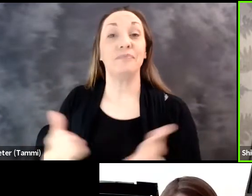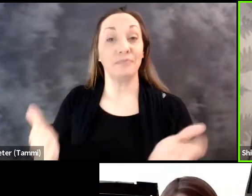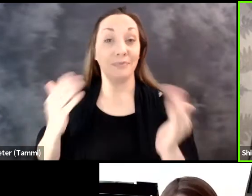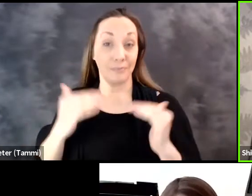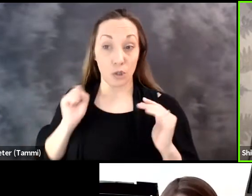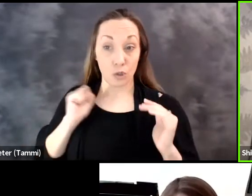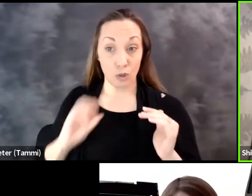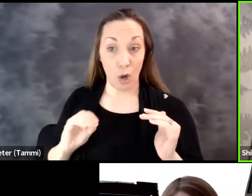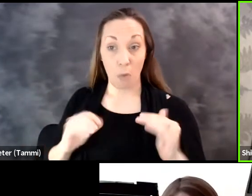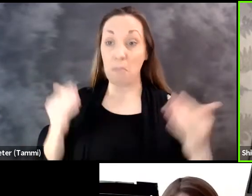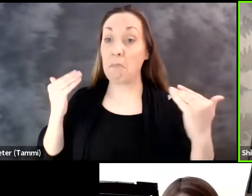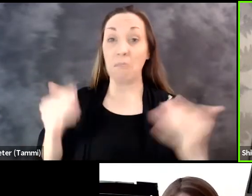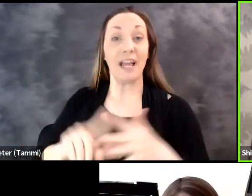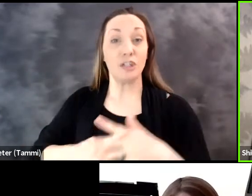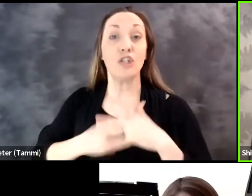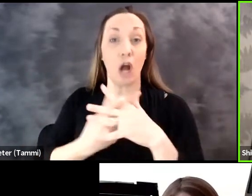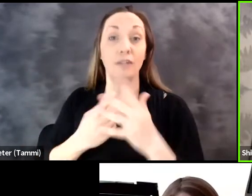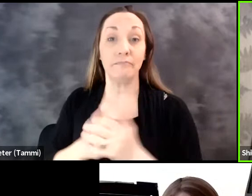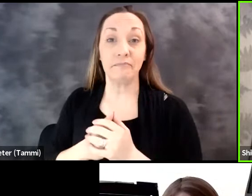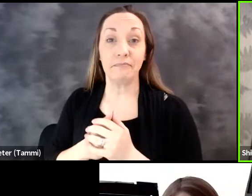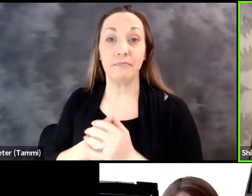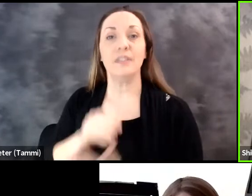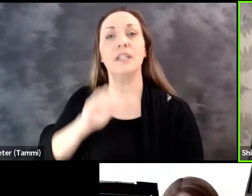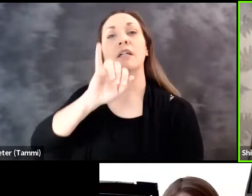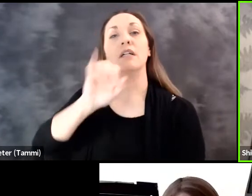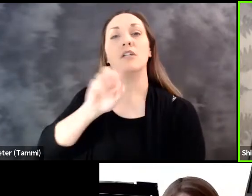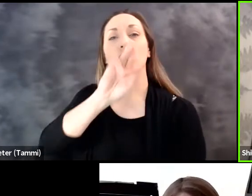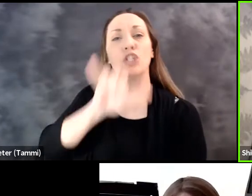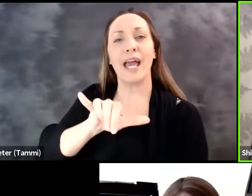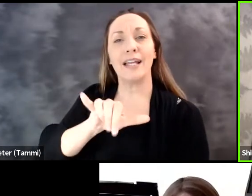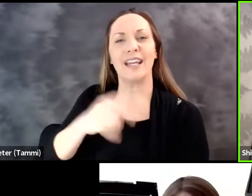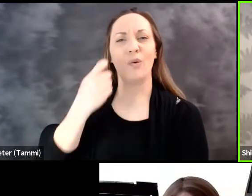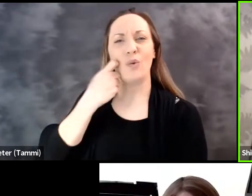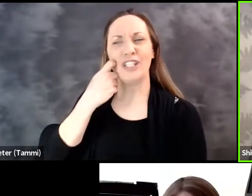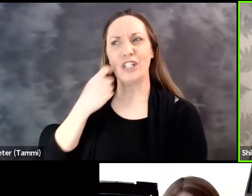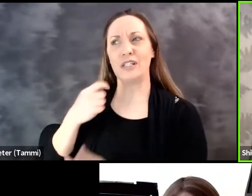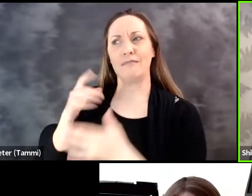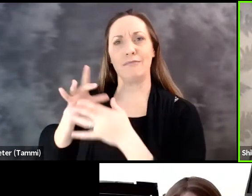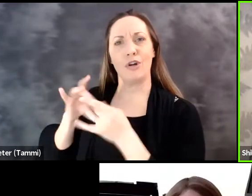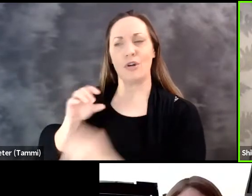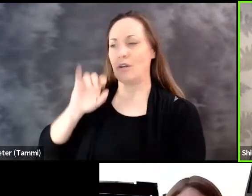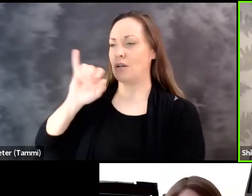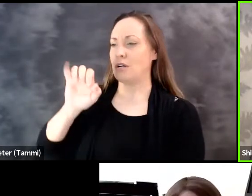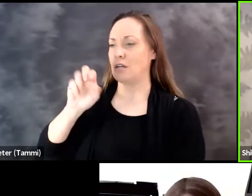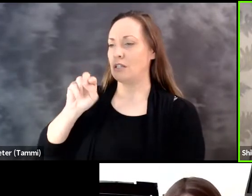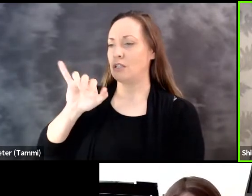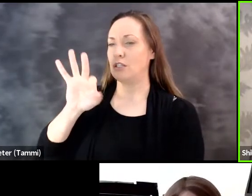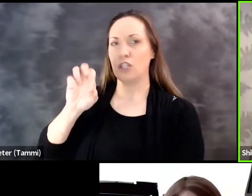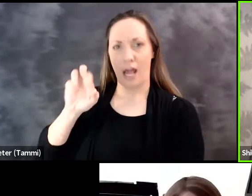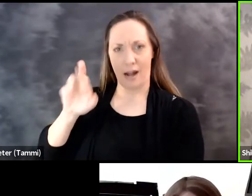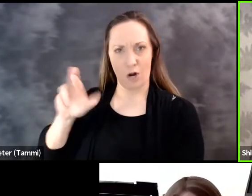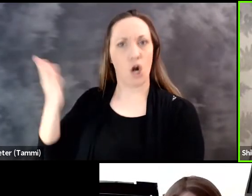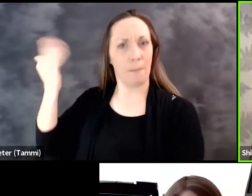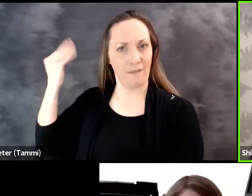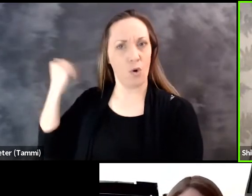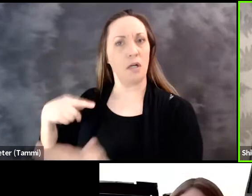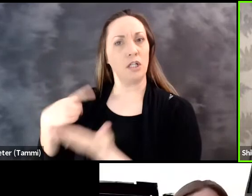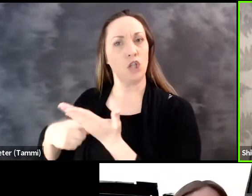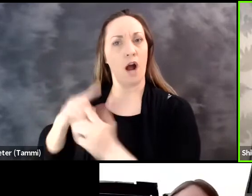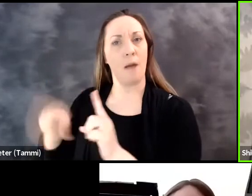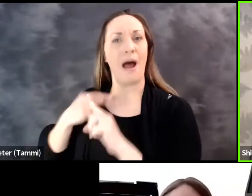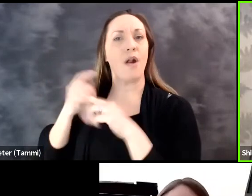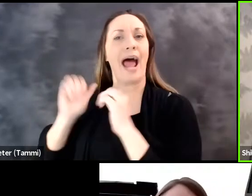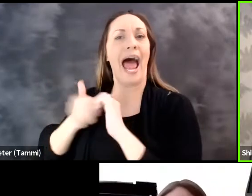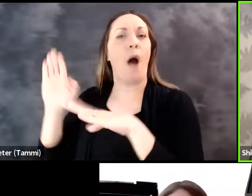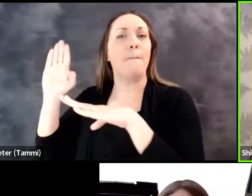So let's start from there. So Jenny, we just heard Jennifer earlier on speak about how, businesses